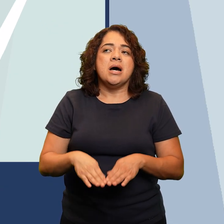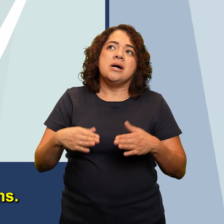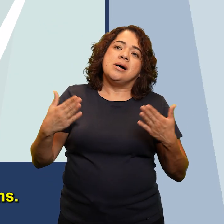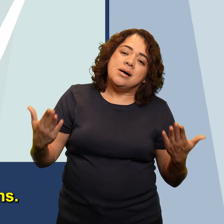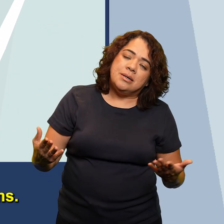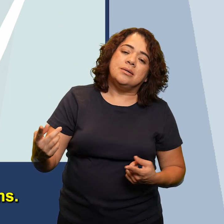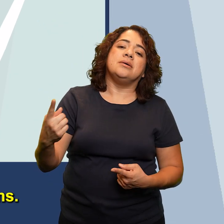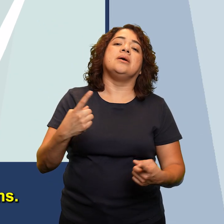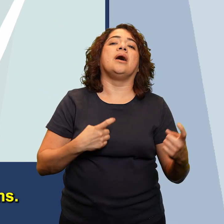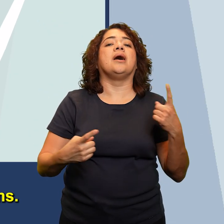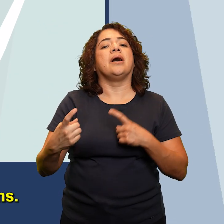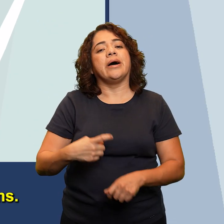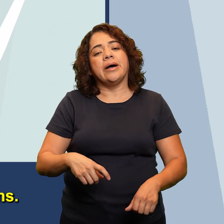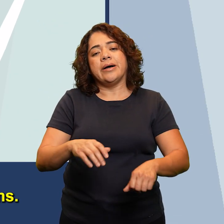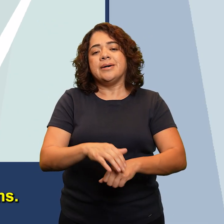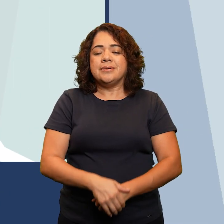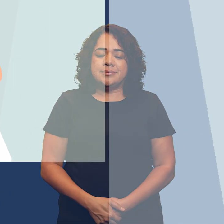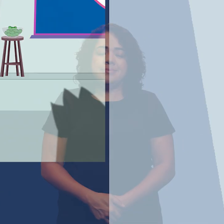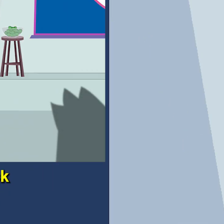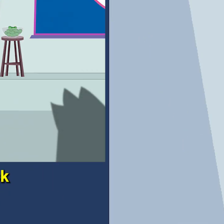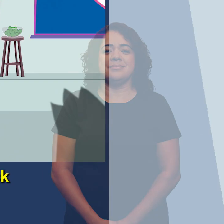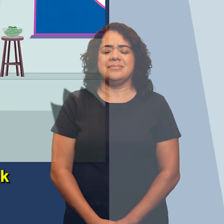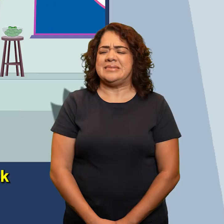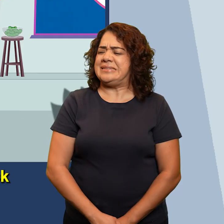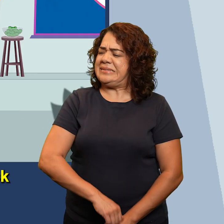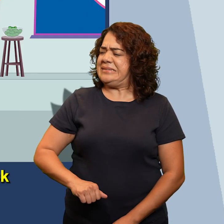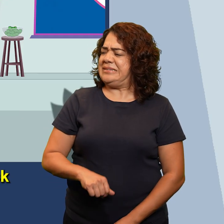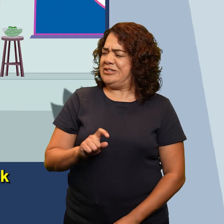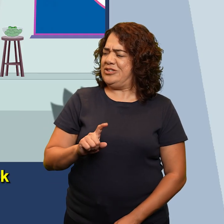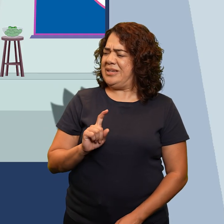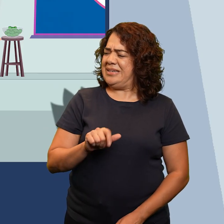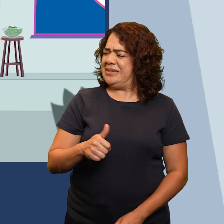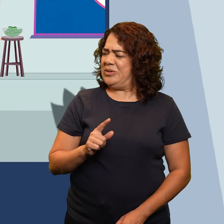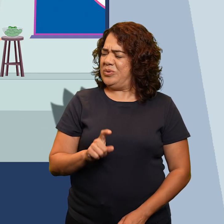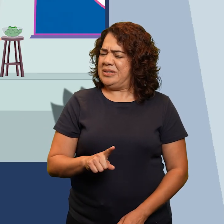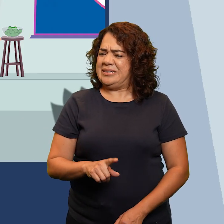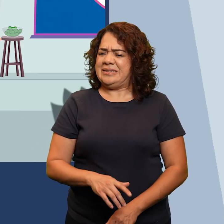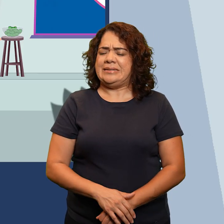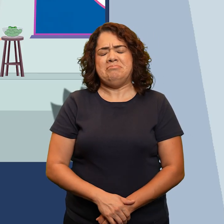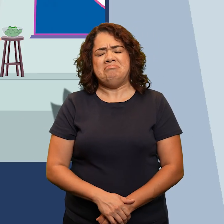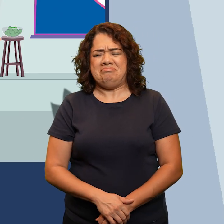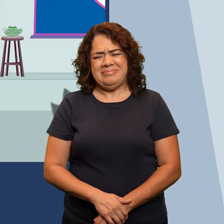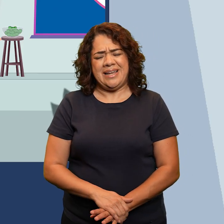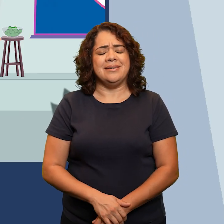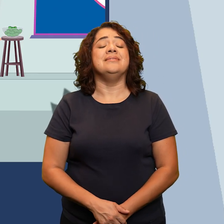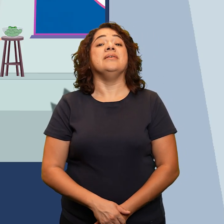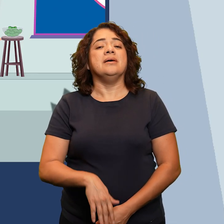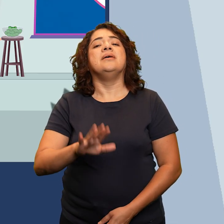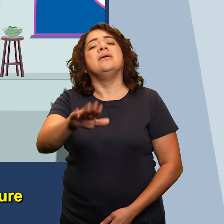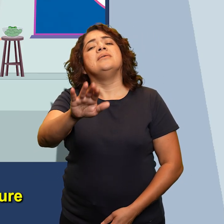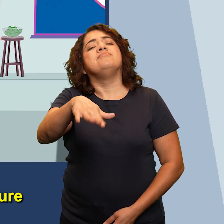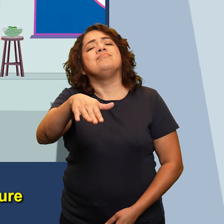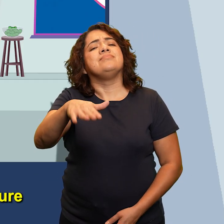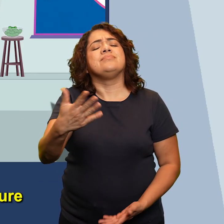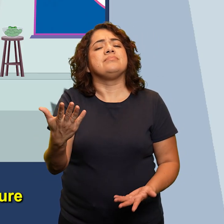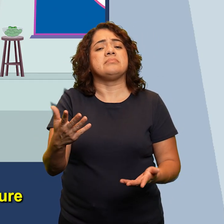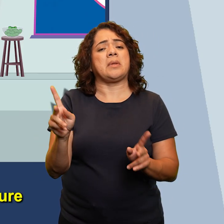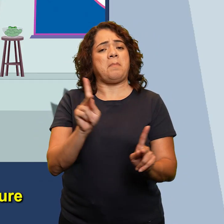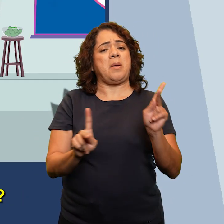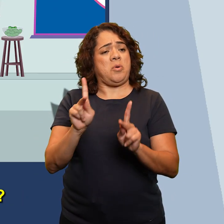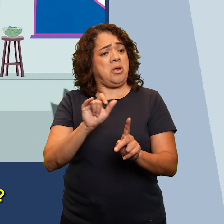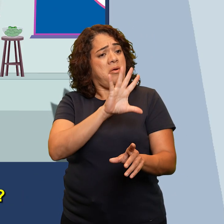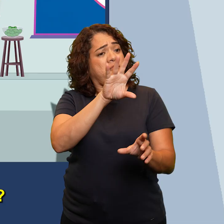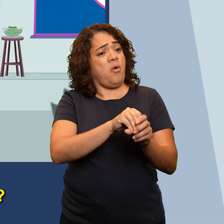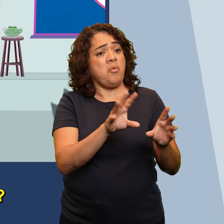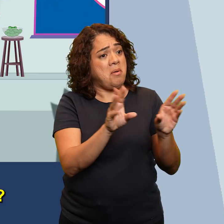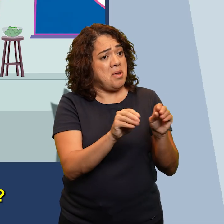would like to open the floor to questions. Do you think we should ask another question? Can you tell us about the public comment procedure